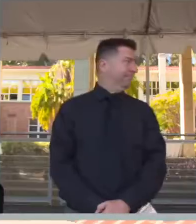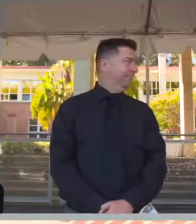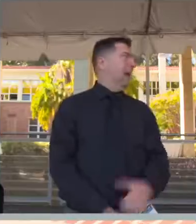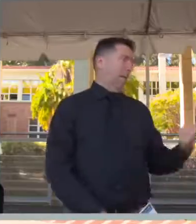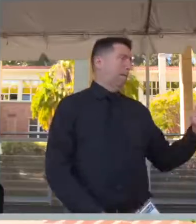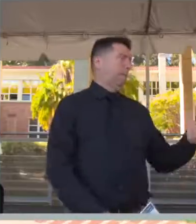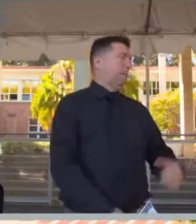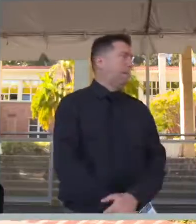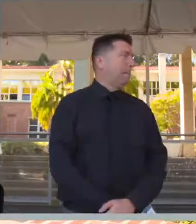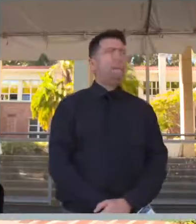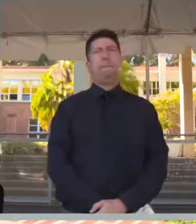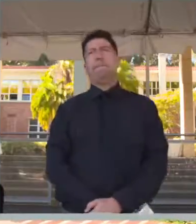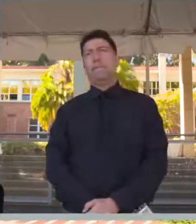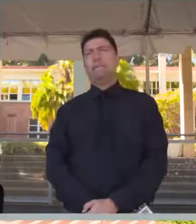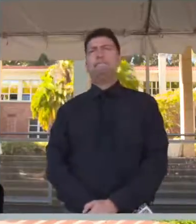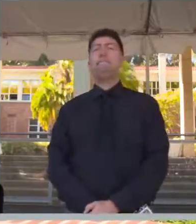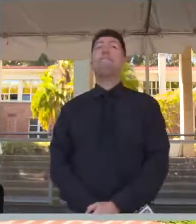Please be seated.